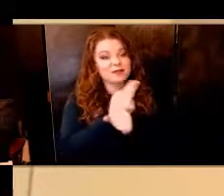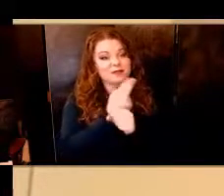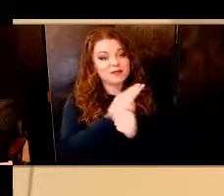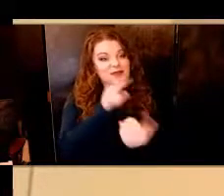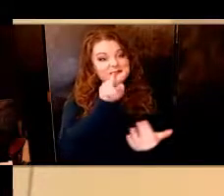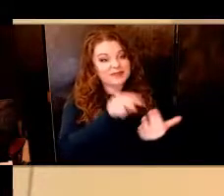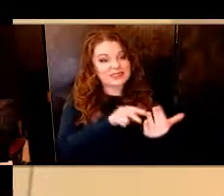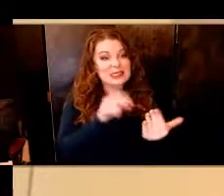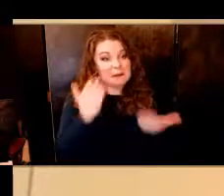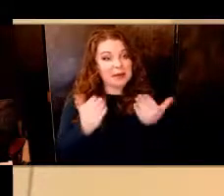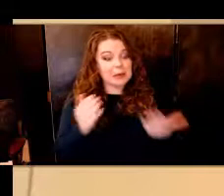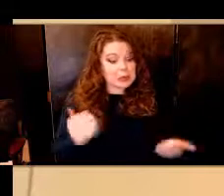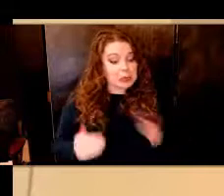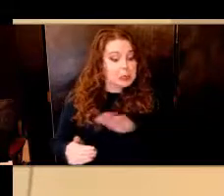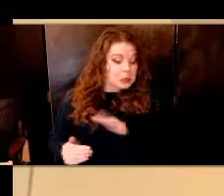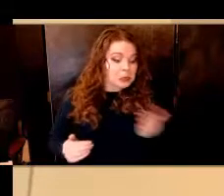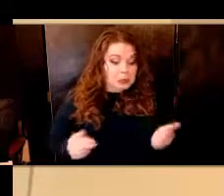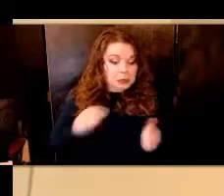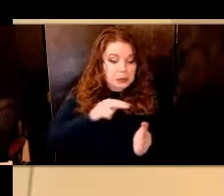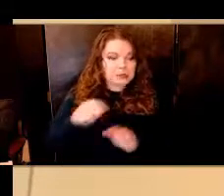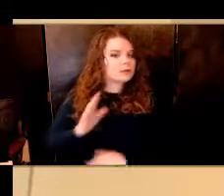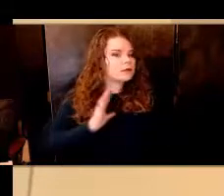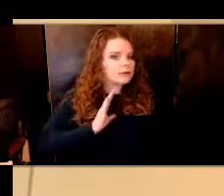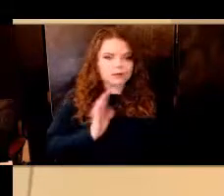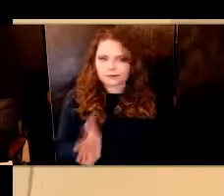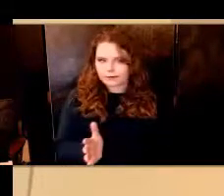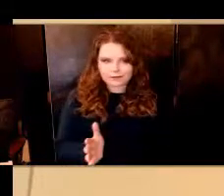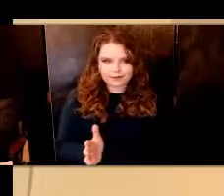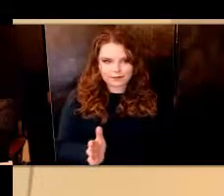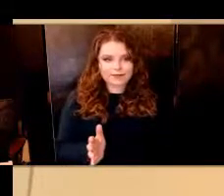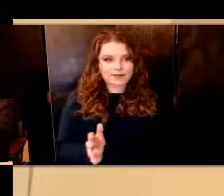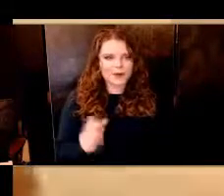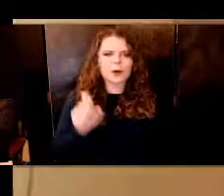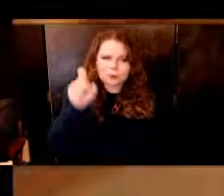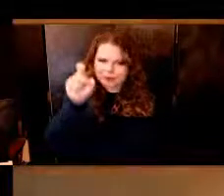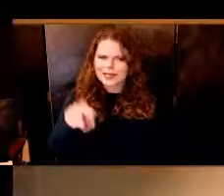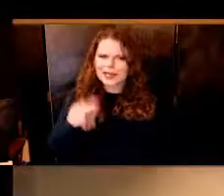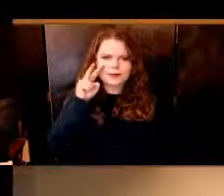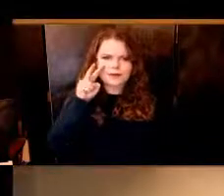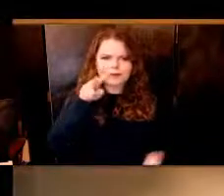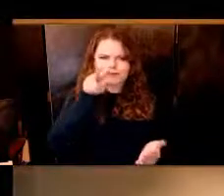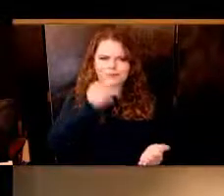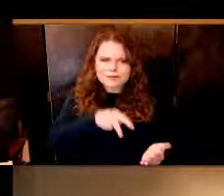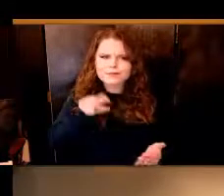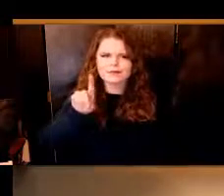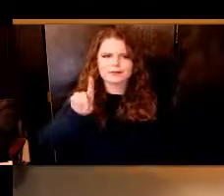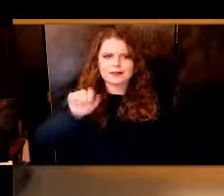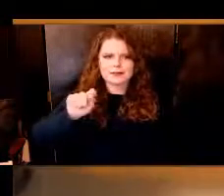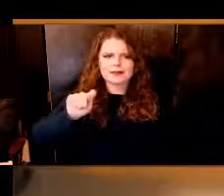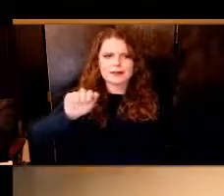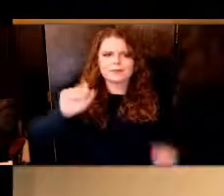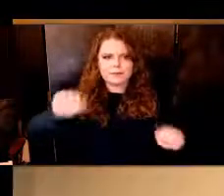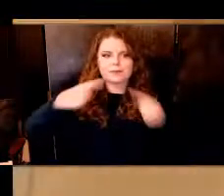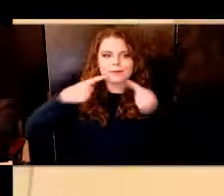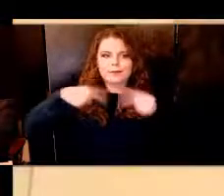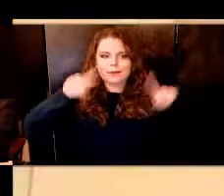flipping in between your pages, but that's 100% okay, because we'll need to reference this data in order to set ourselves up for